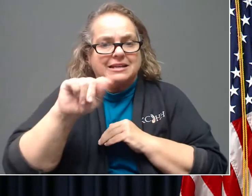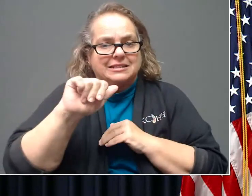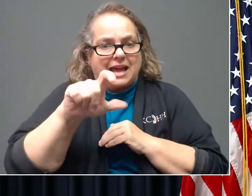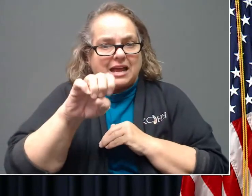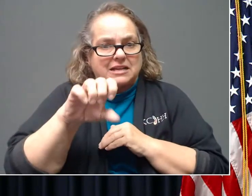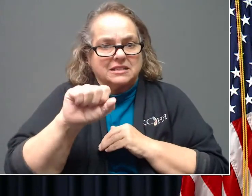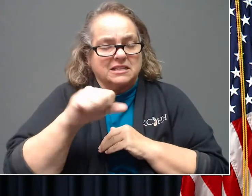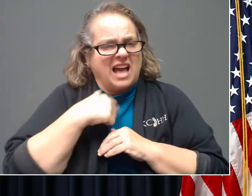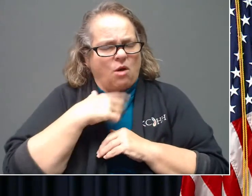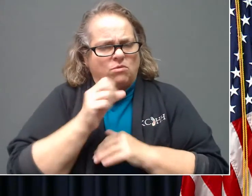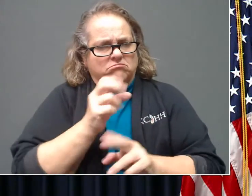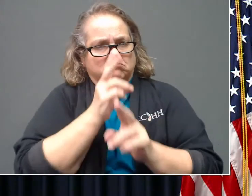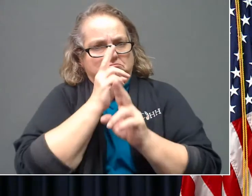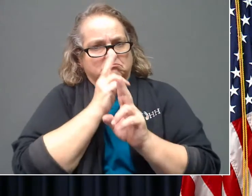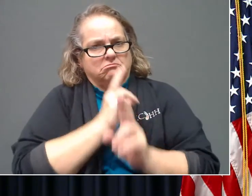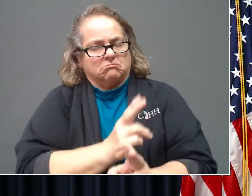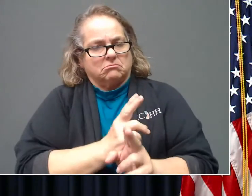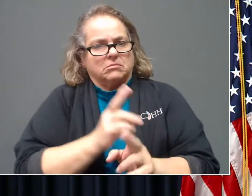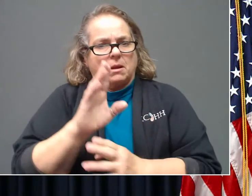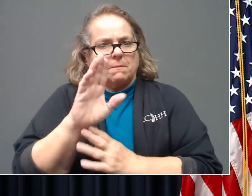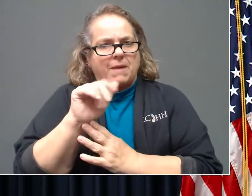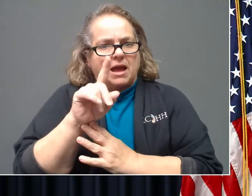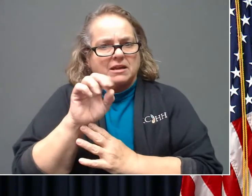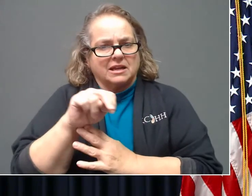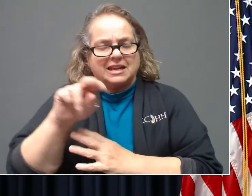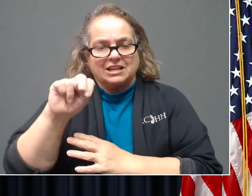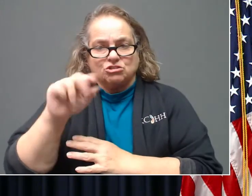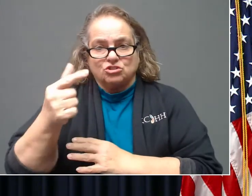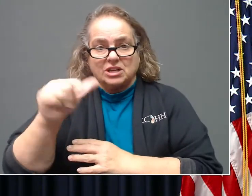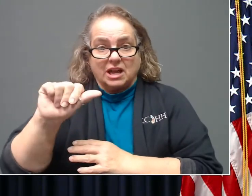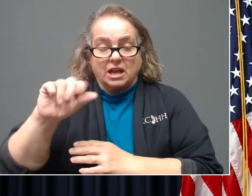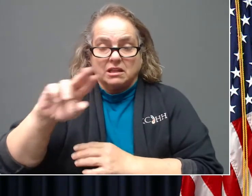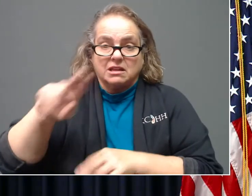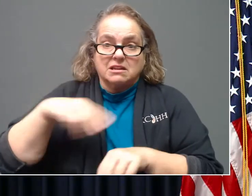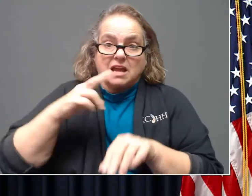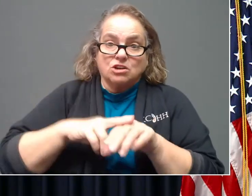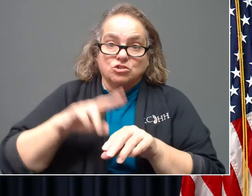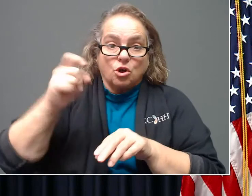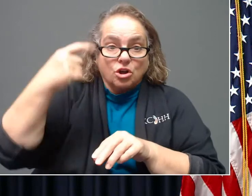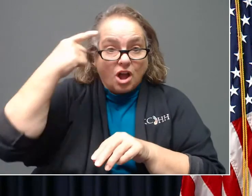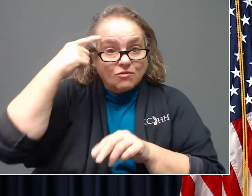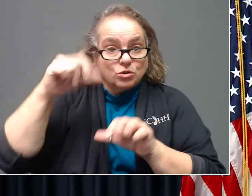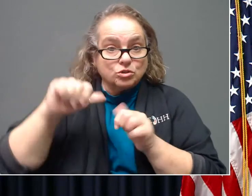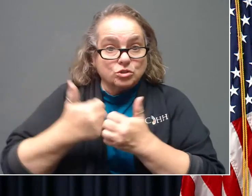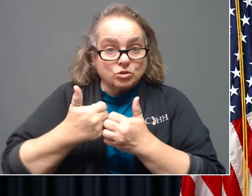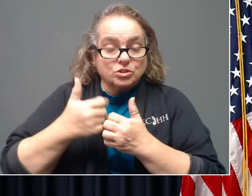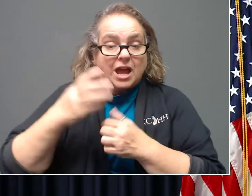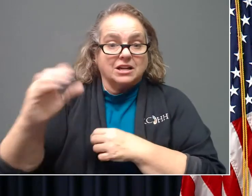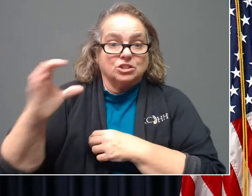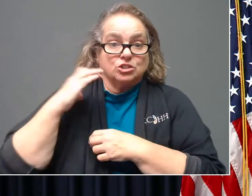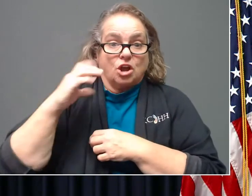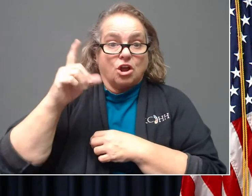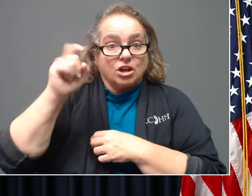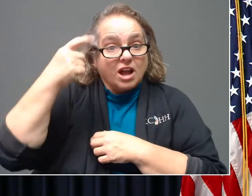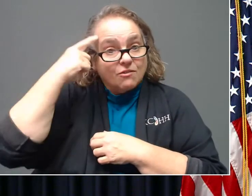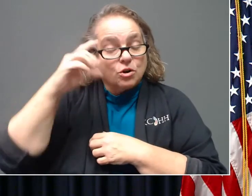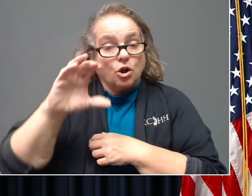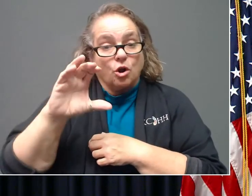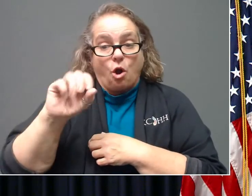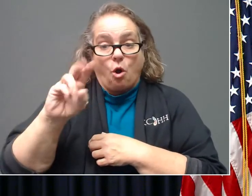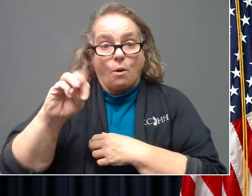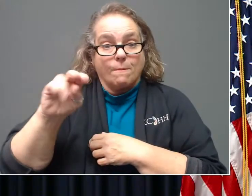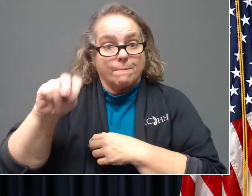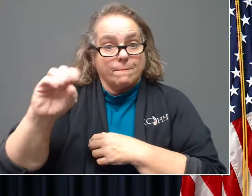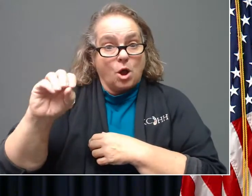asked to do this by the NGA and its chair, Governor Cuomo. But the reason I